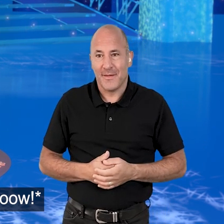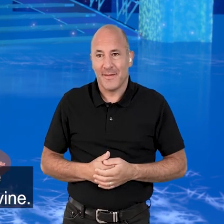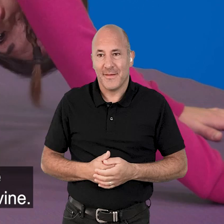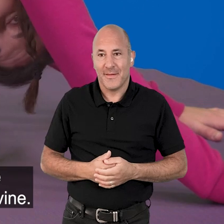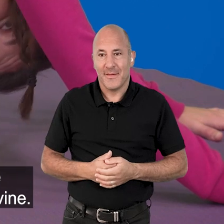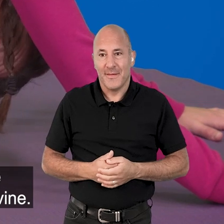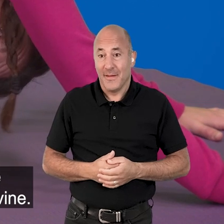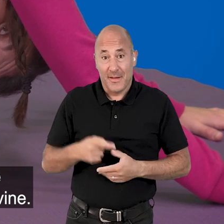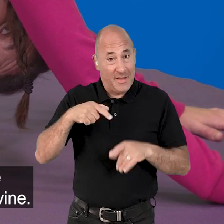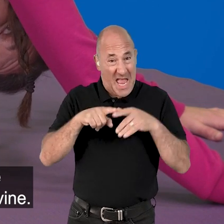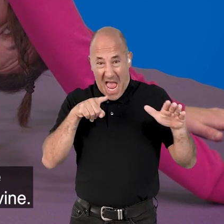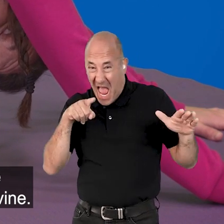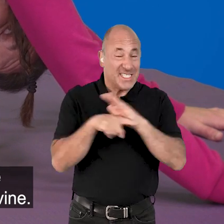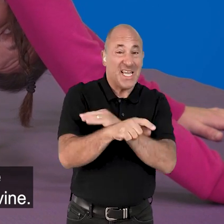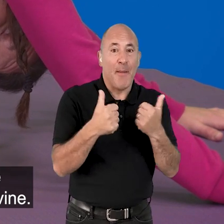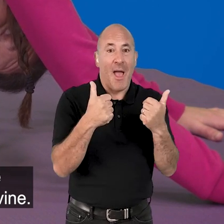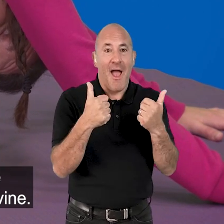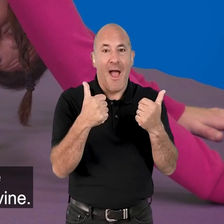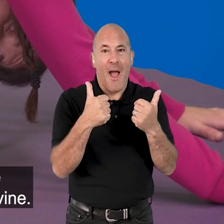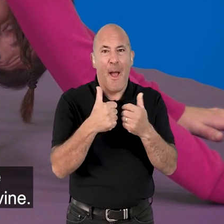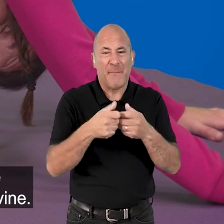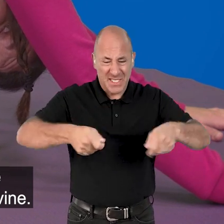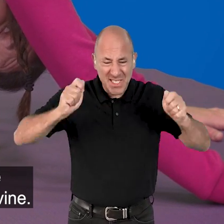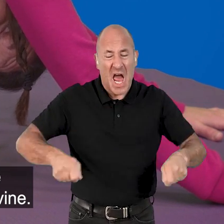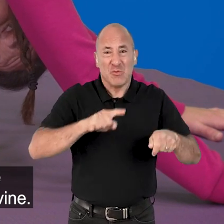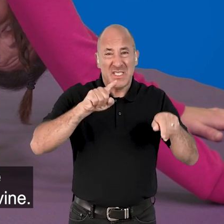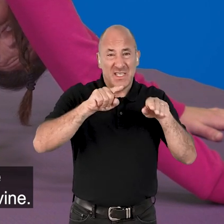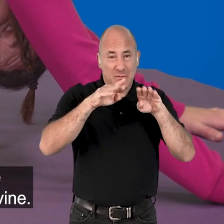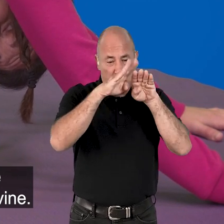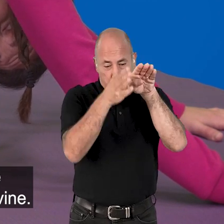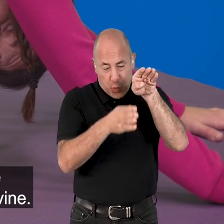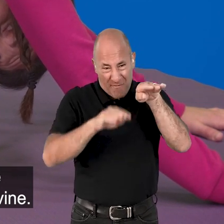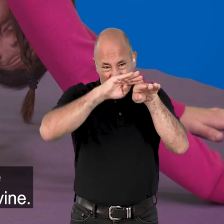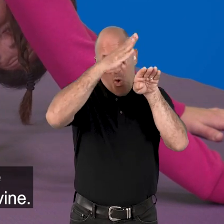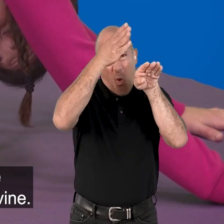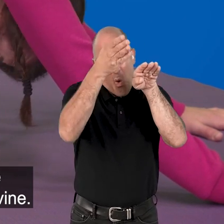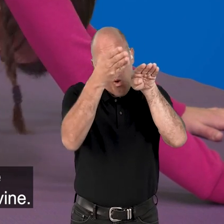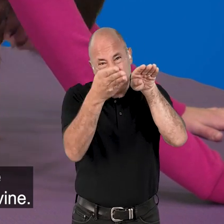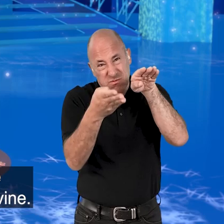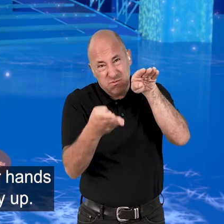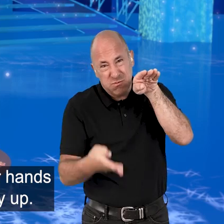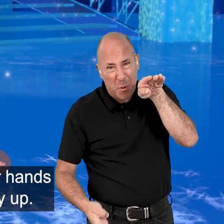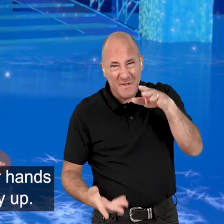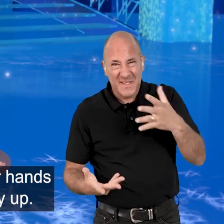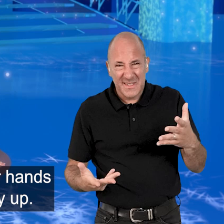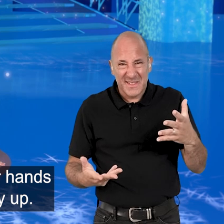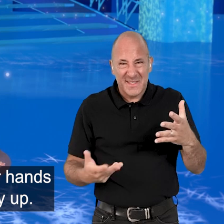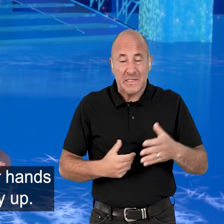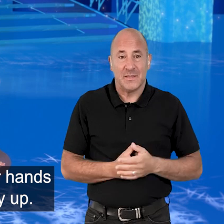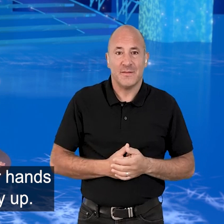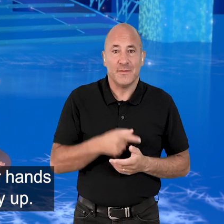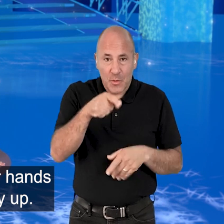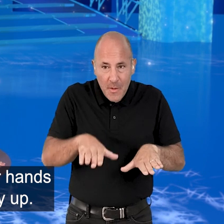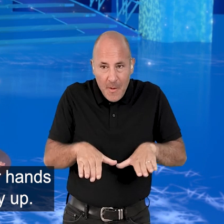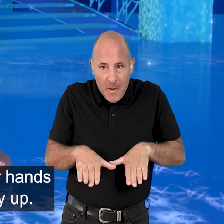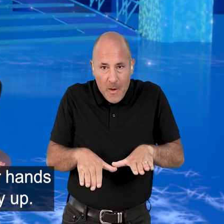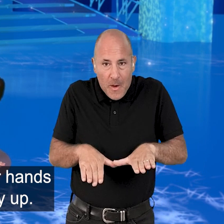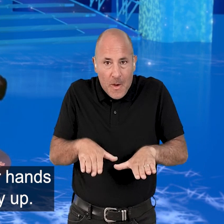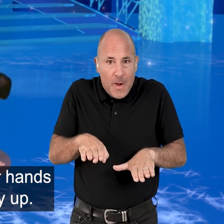Oh! They manage to escape, but the sled falls down a ravine, walking your feet towards